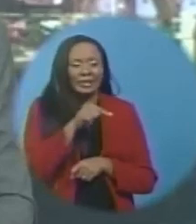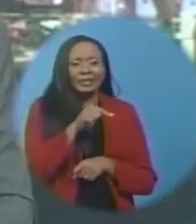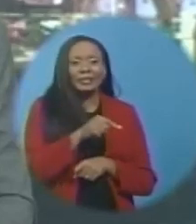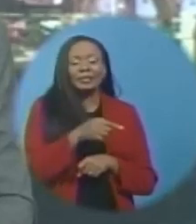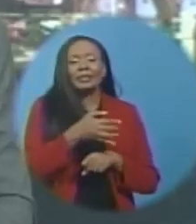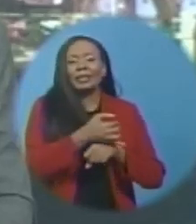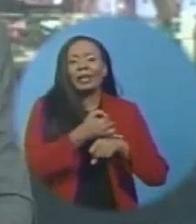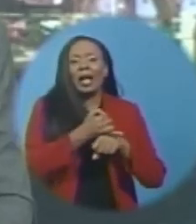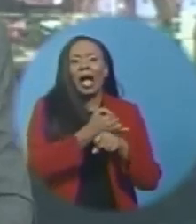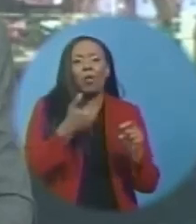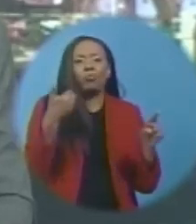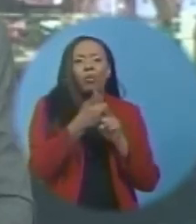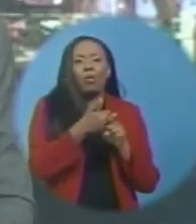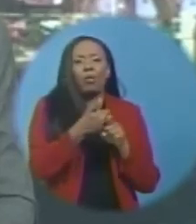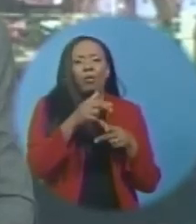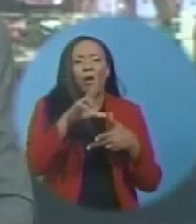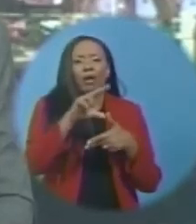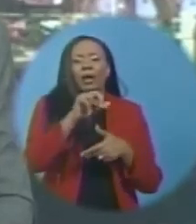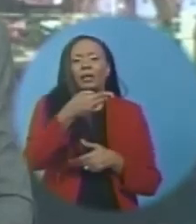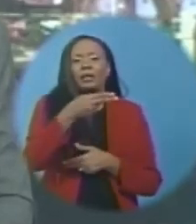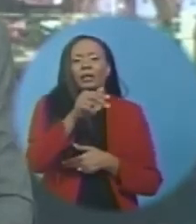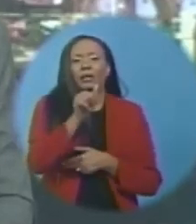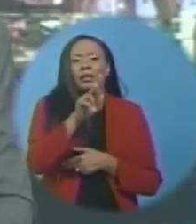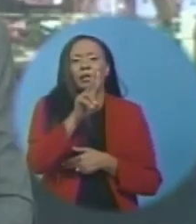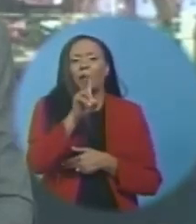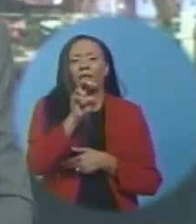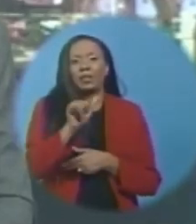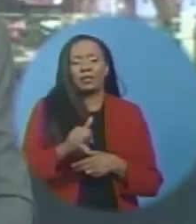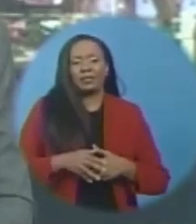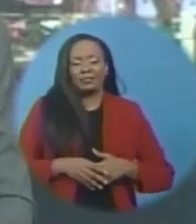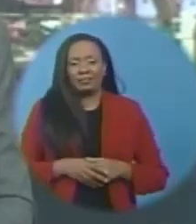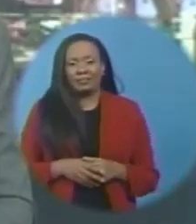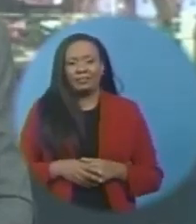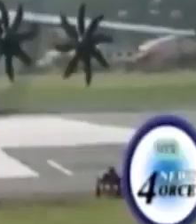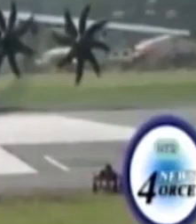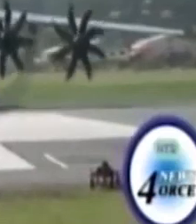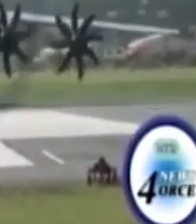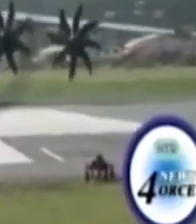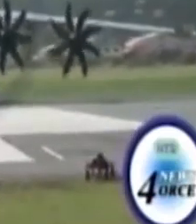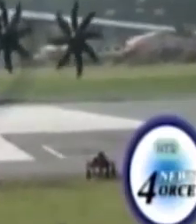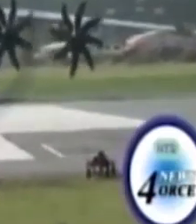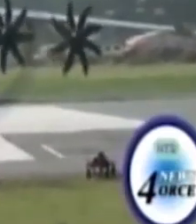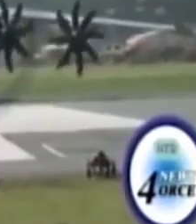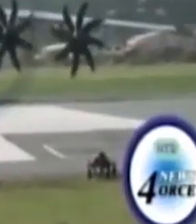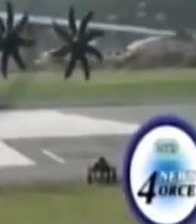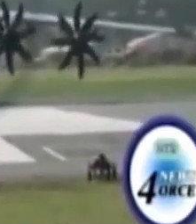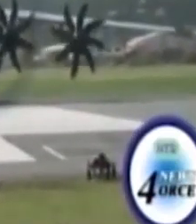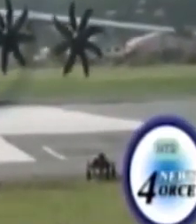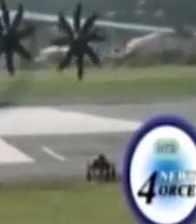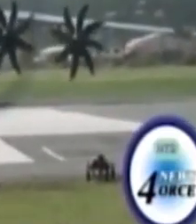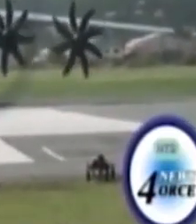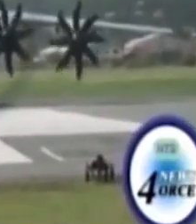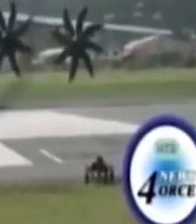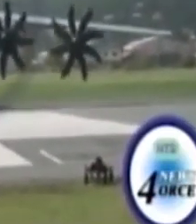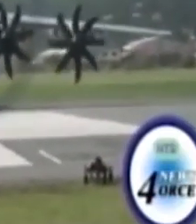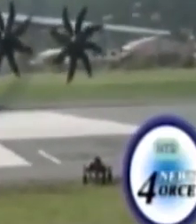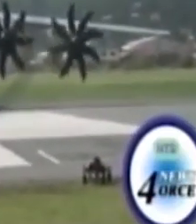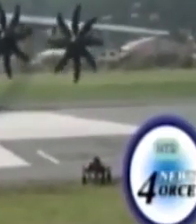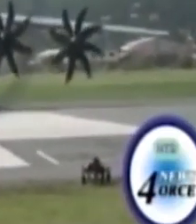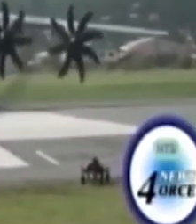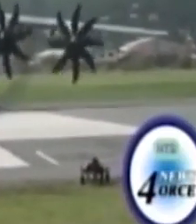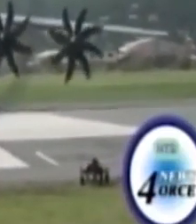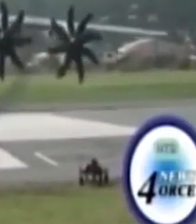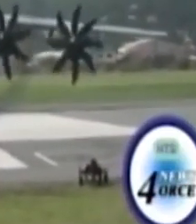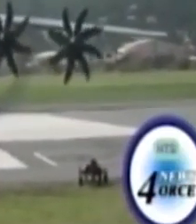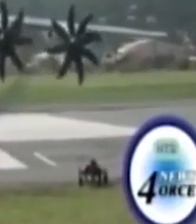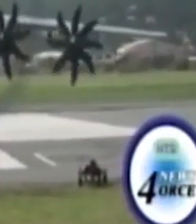during the passage of Hurricane Harvey. We get more in this report. A Royal Air Force Airbus military transport aircraft touched